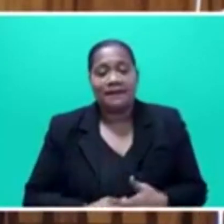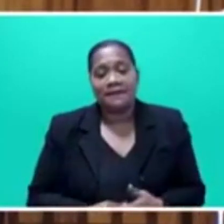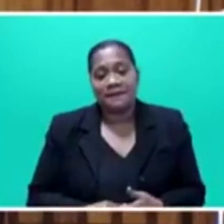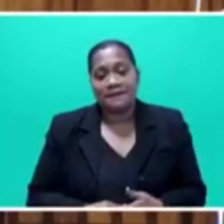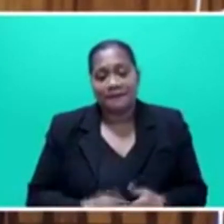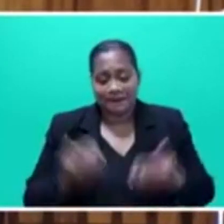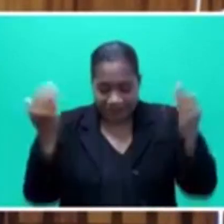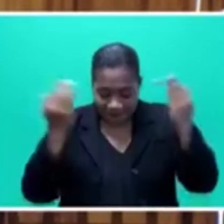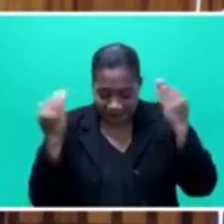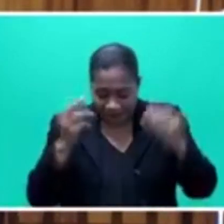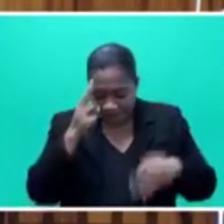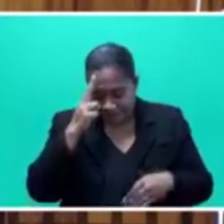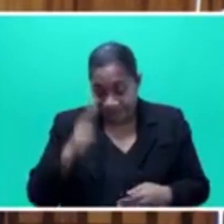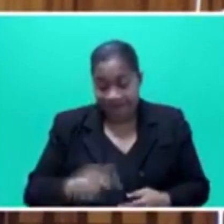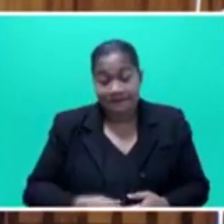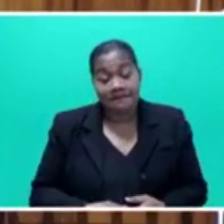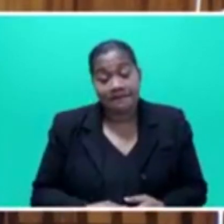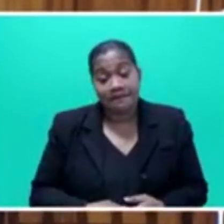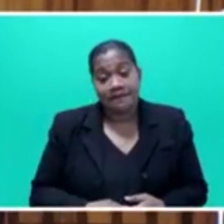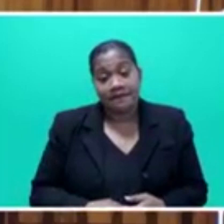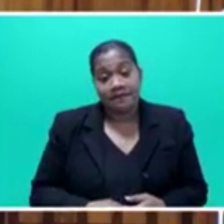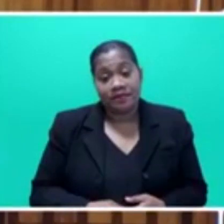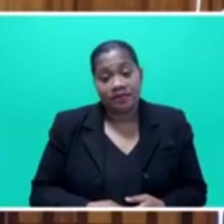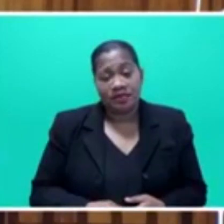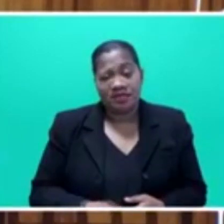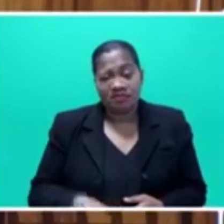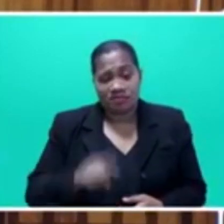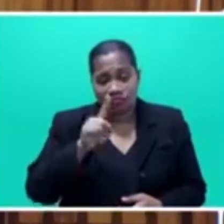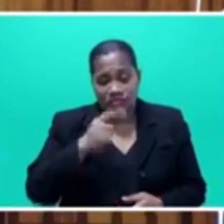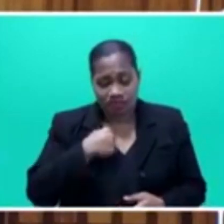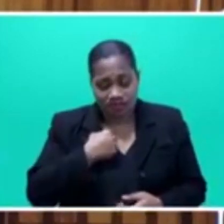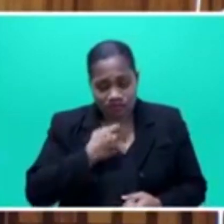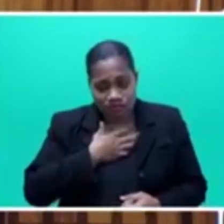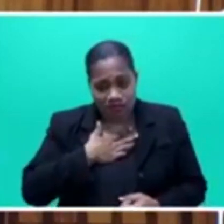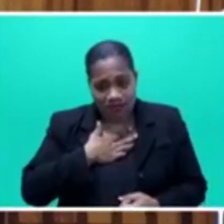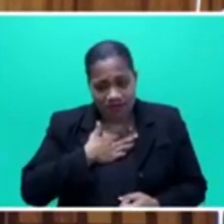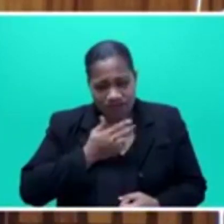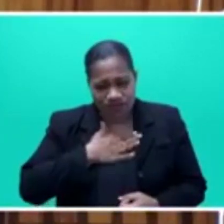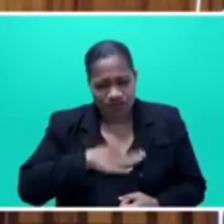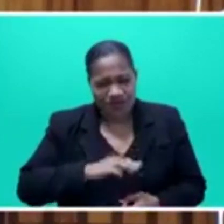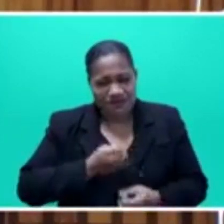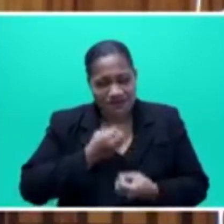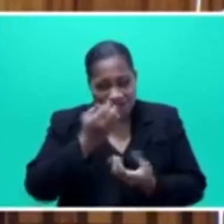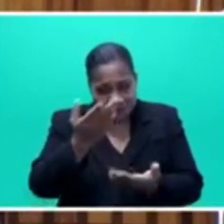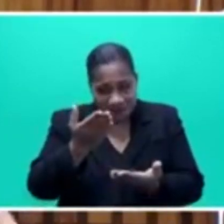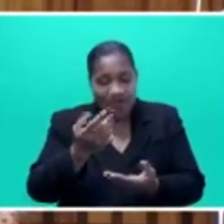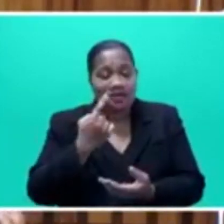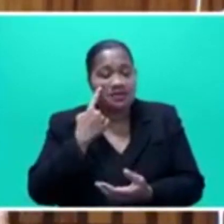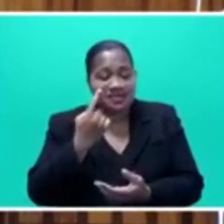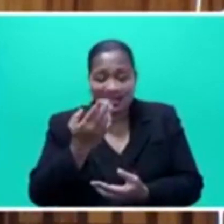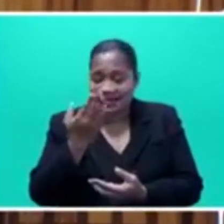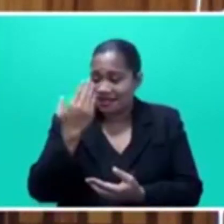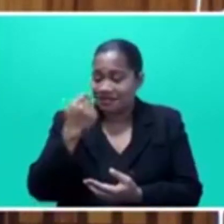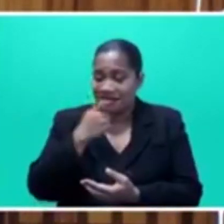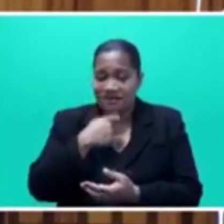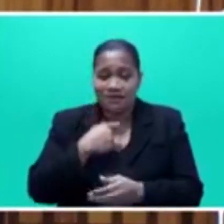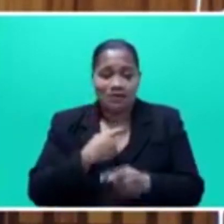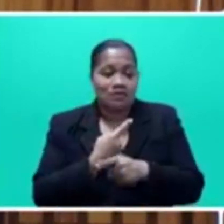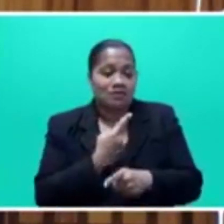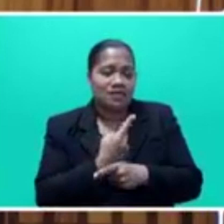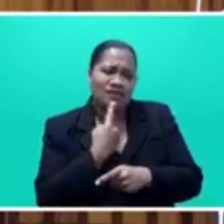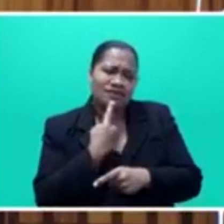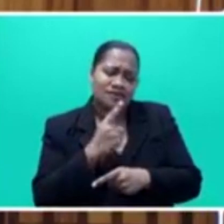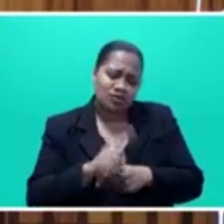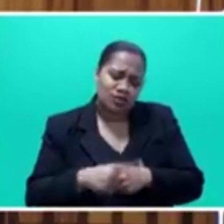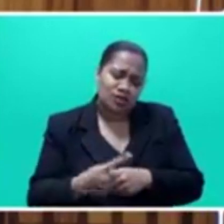sir, the one point that I'd like to make, we have seen in the past few weeks, and I've said this continuously in Parliament, Mr. Speaker,